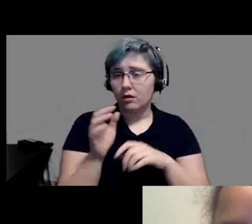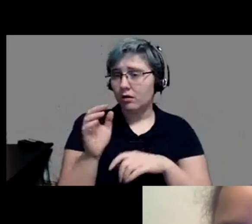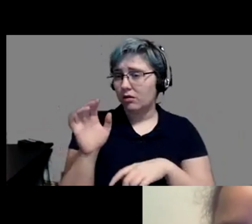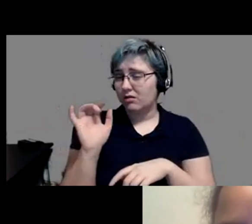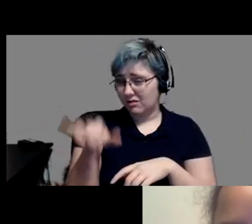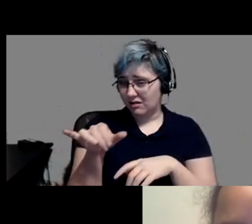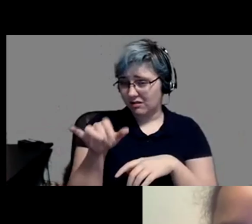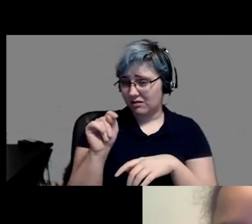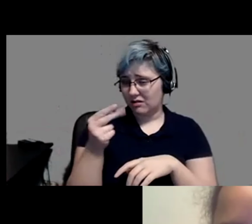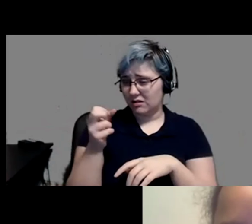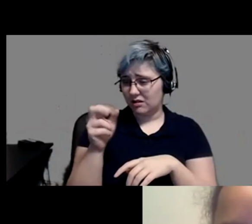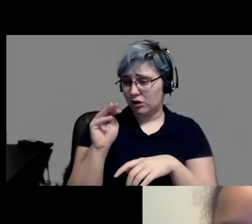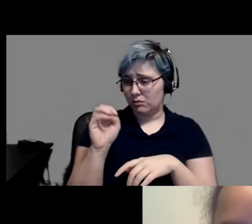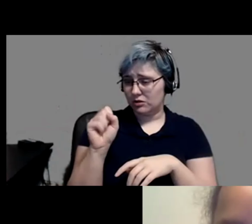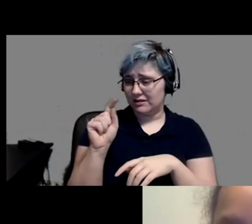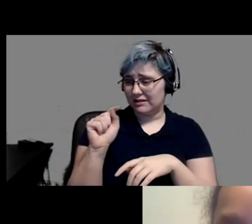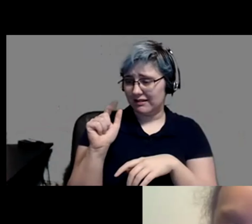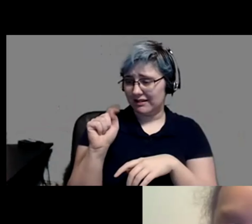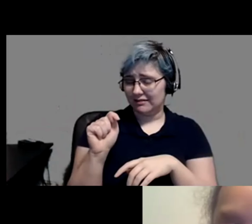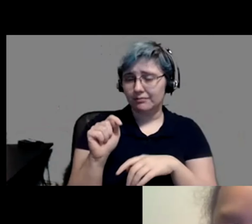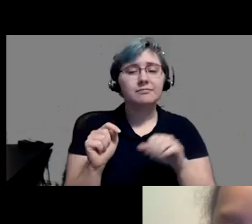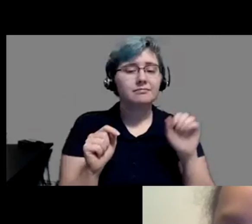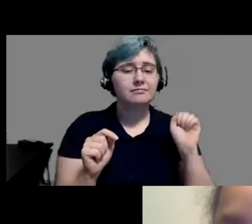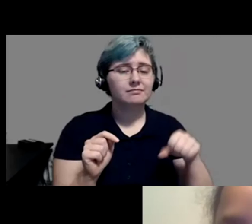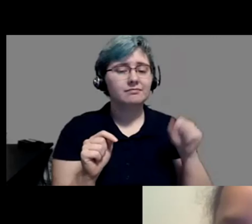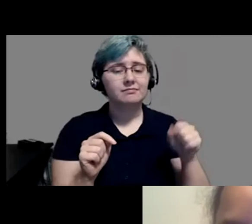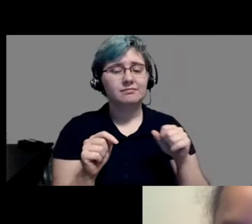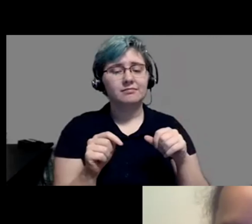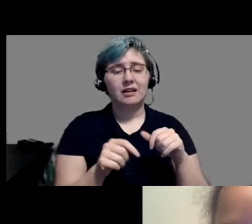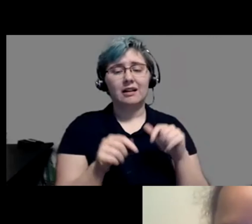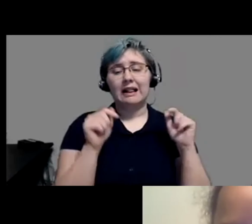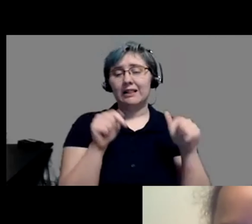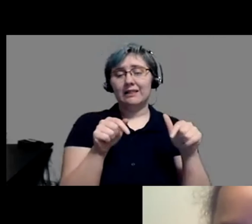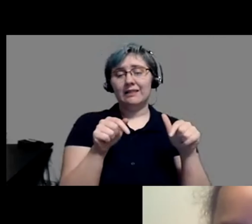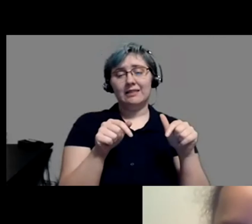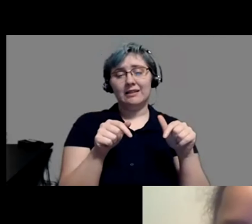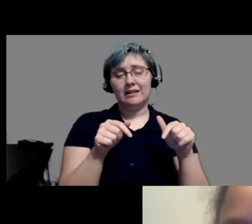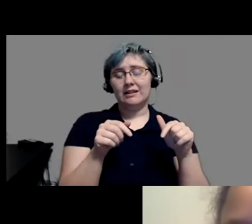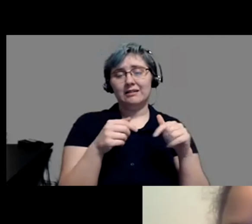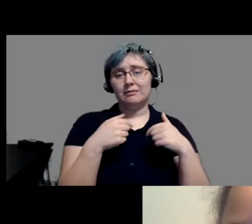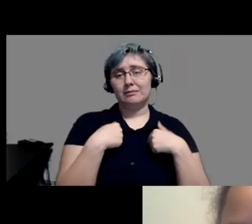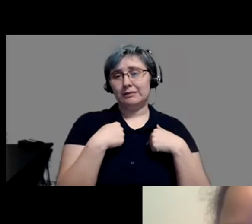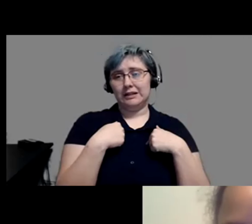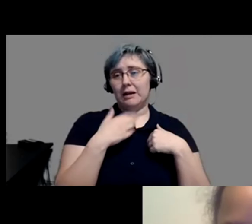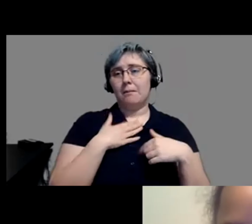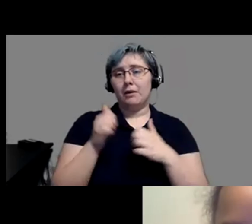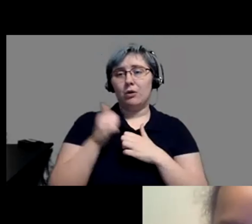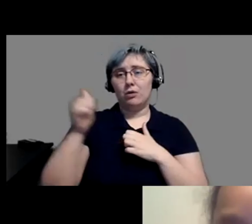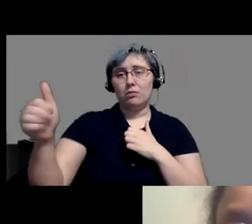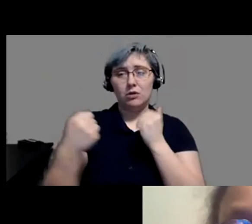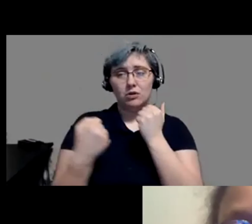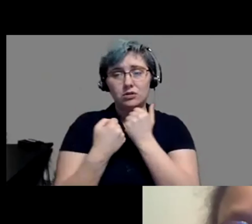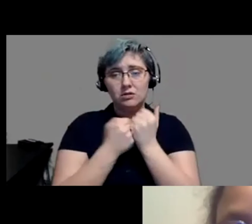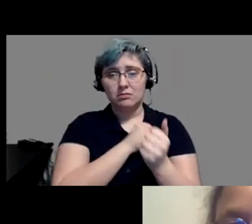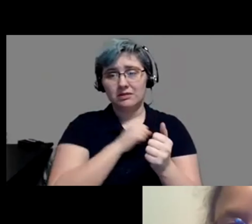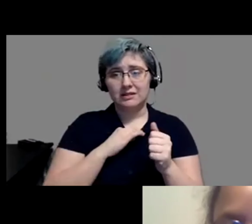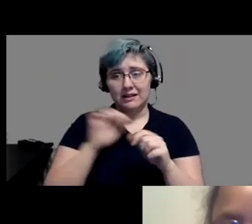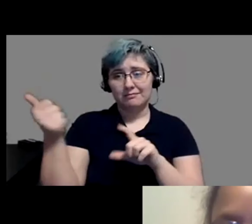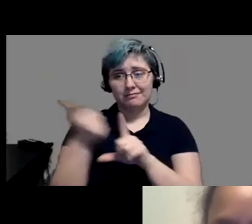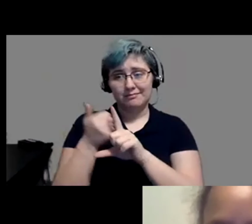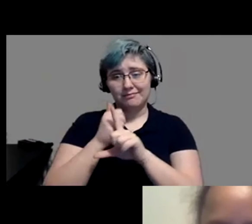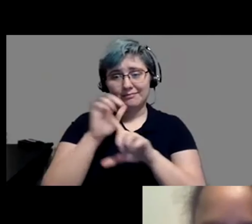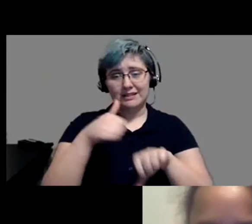thermostat? thermostat? Yes. Well, this is what it was with me. My remote support staff installed it for